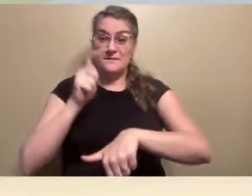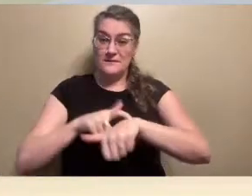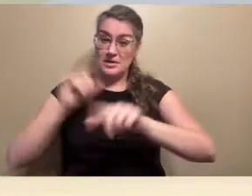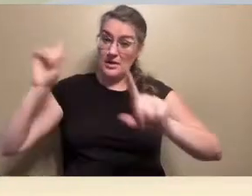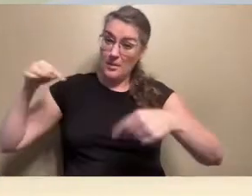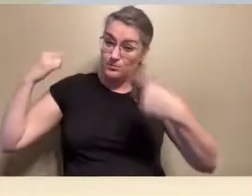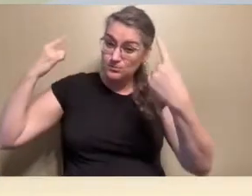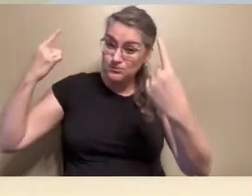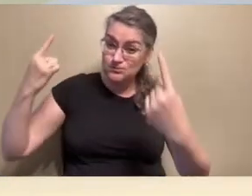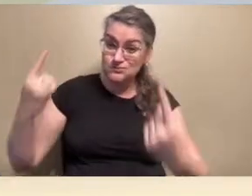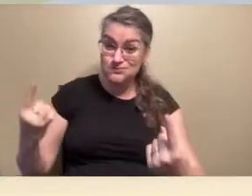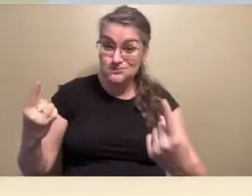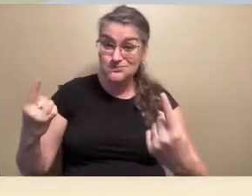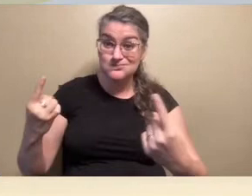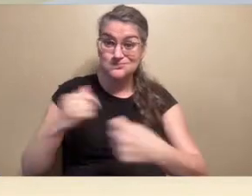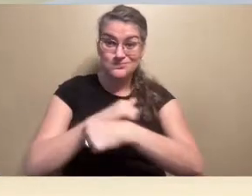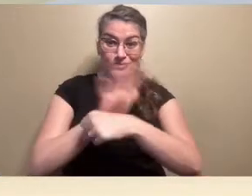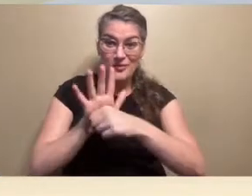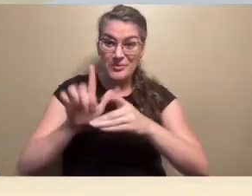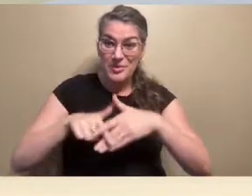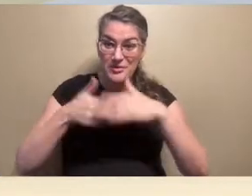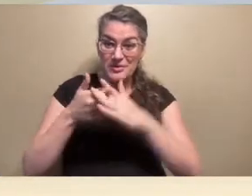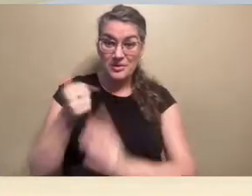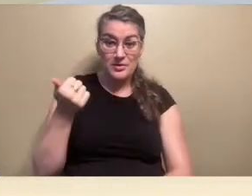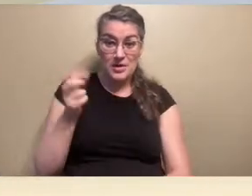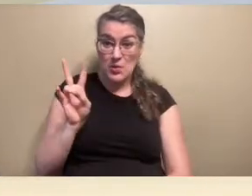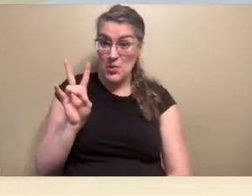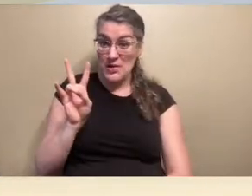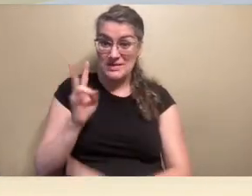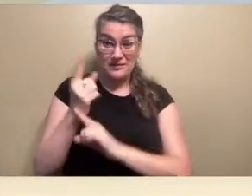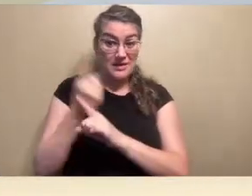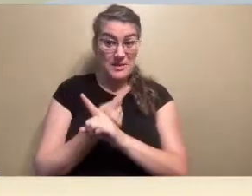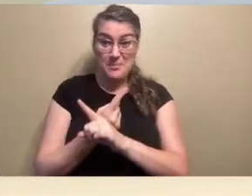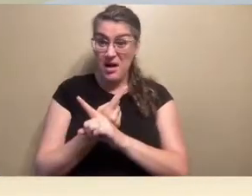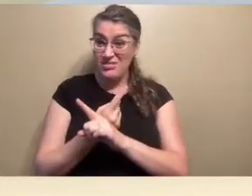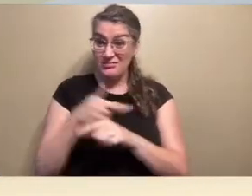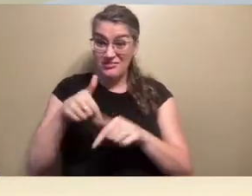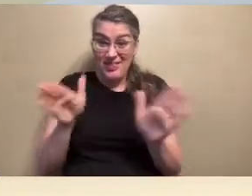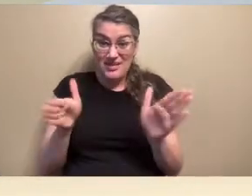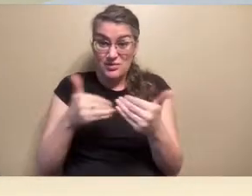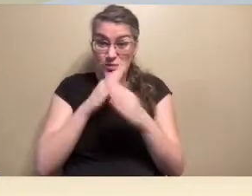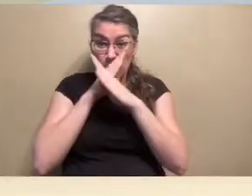pandemic began. So for the last 17 months, the only other people in the room